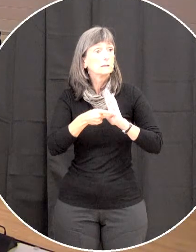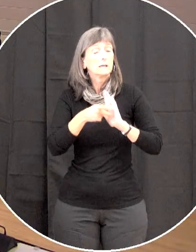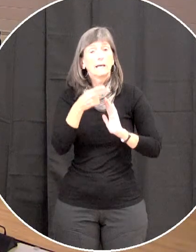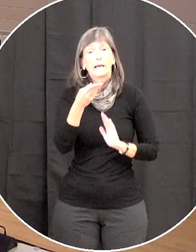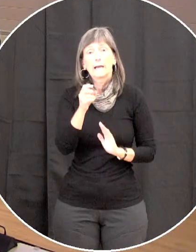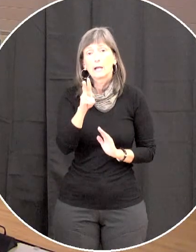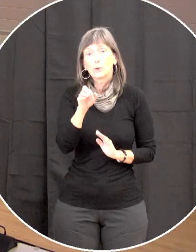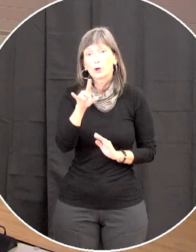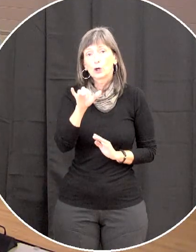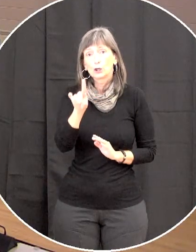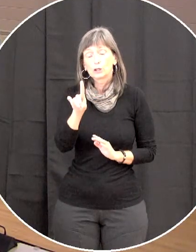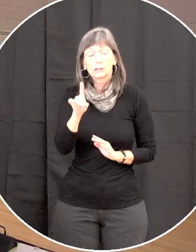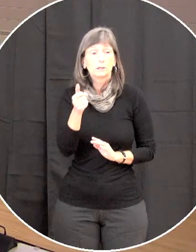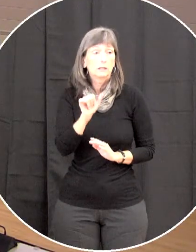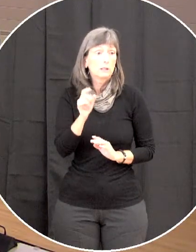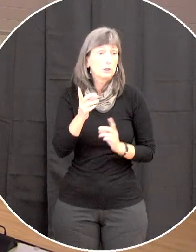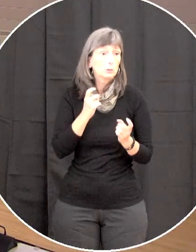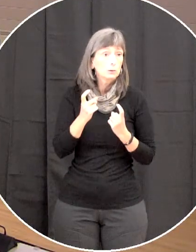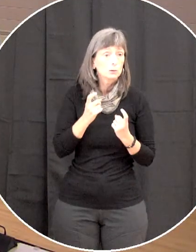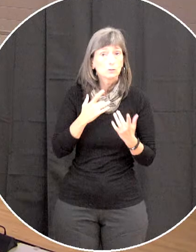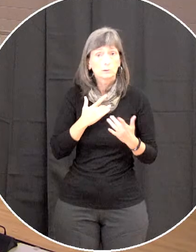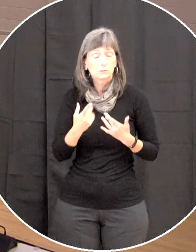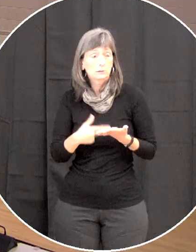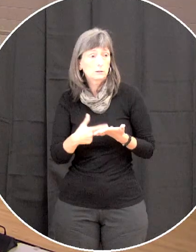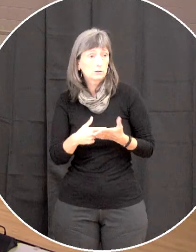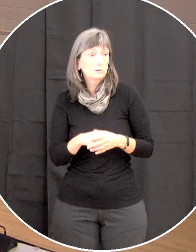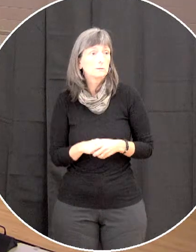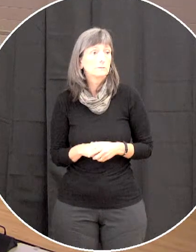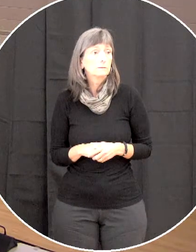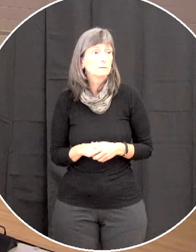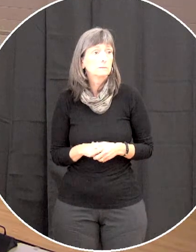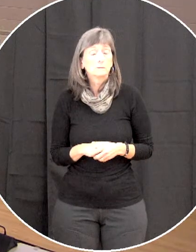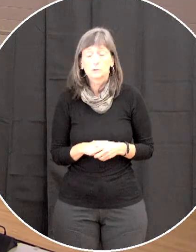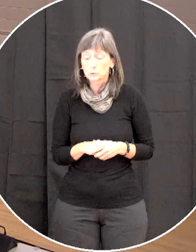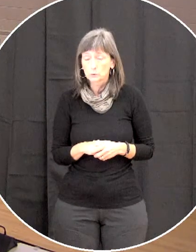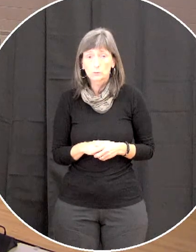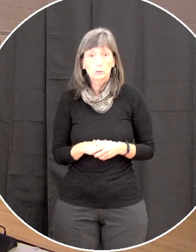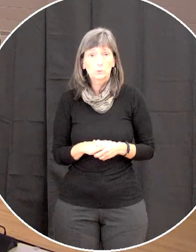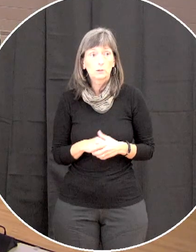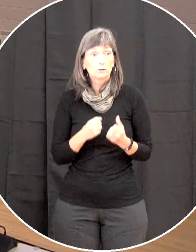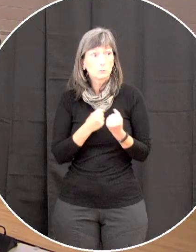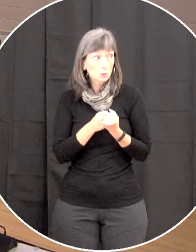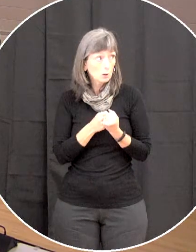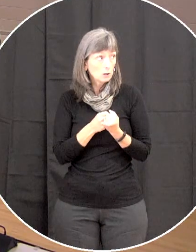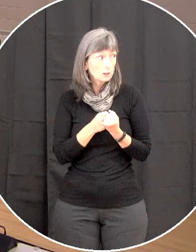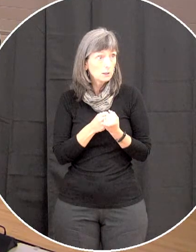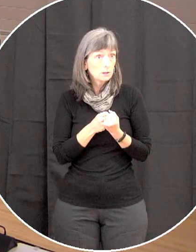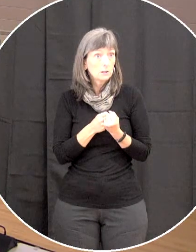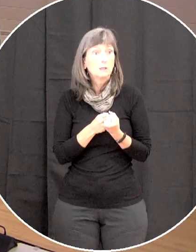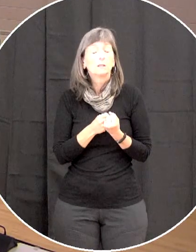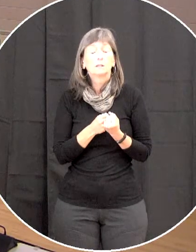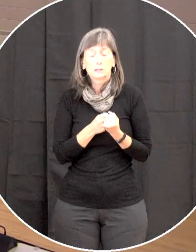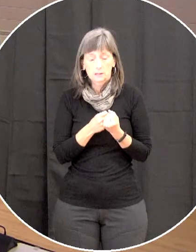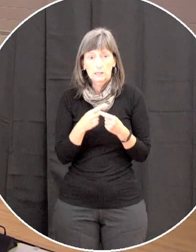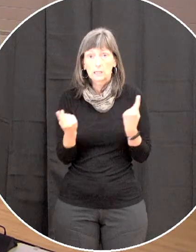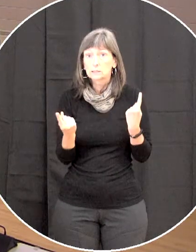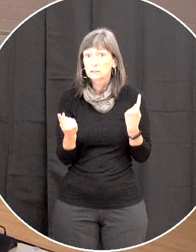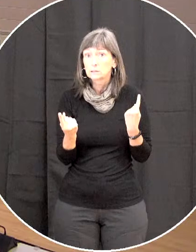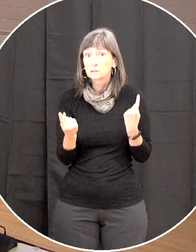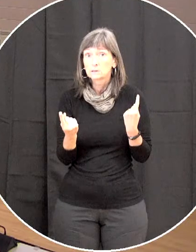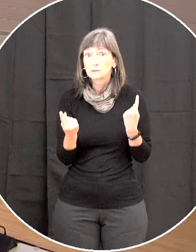Hayward. Questions, discussion? Hearing none. All in favor of the motion? Aye. Those